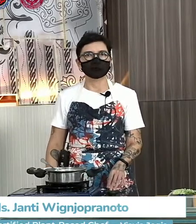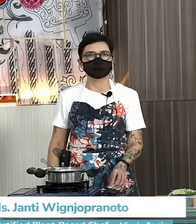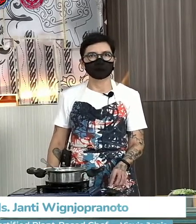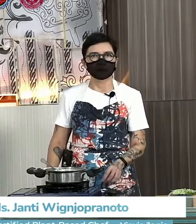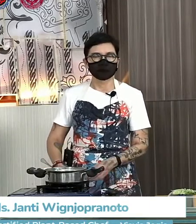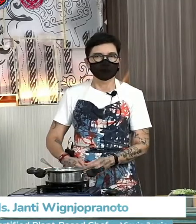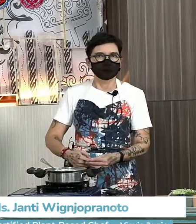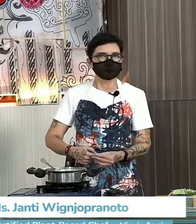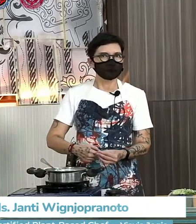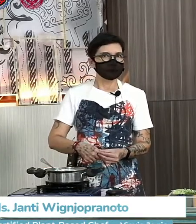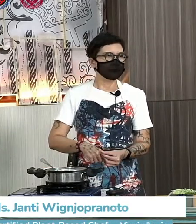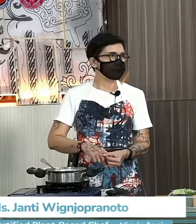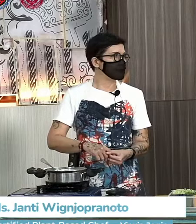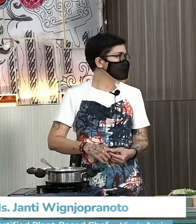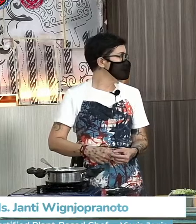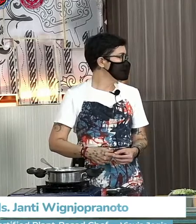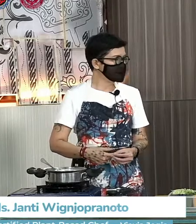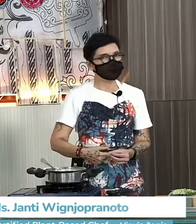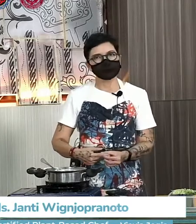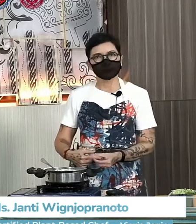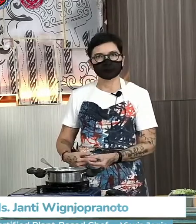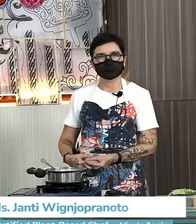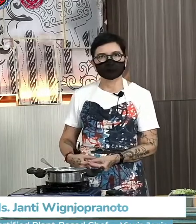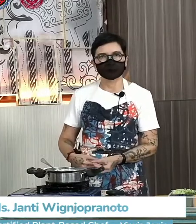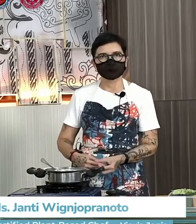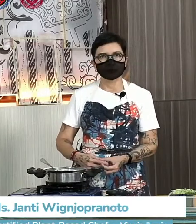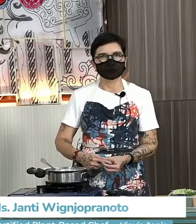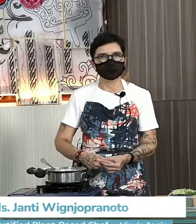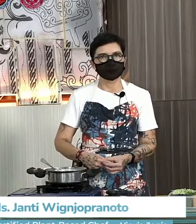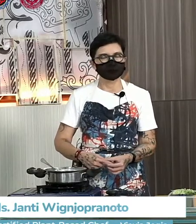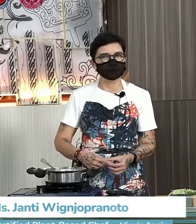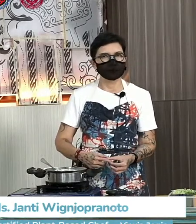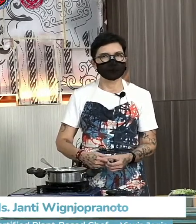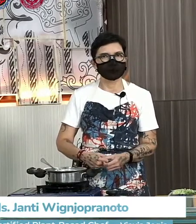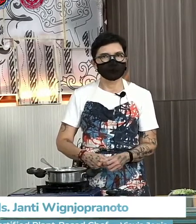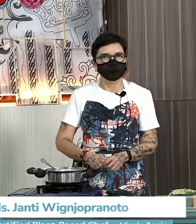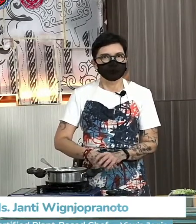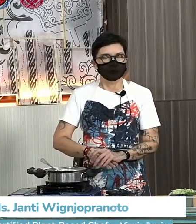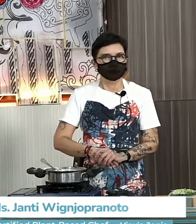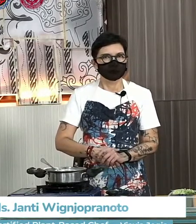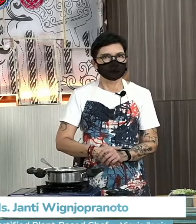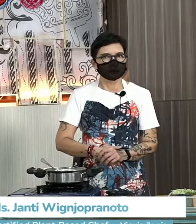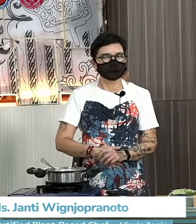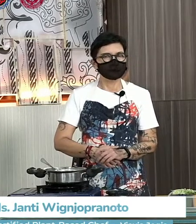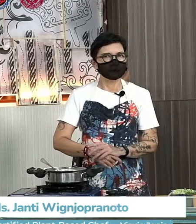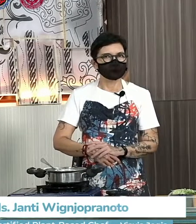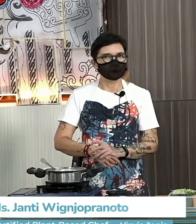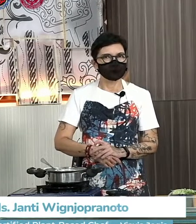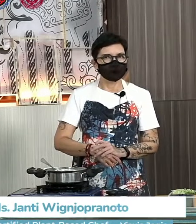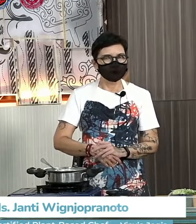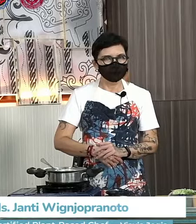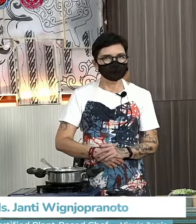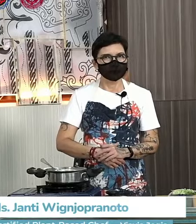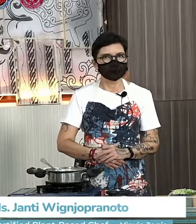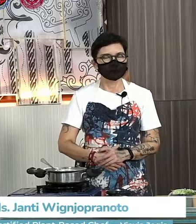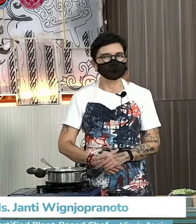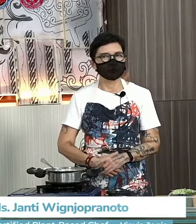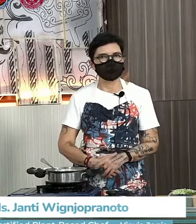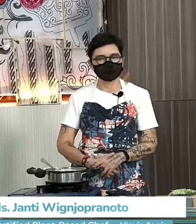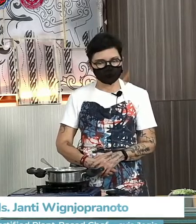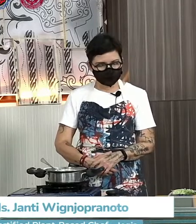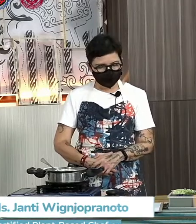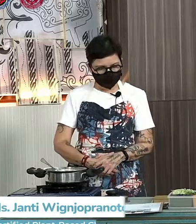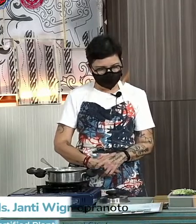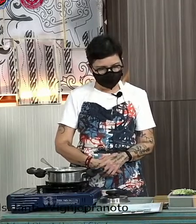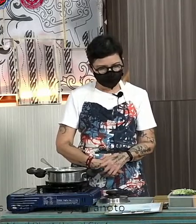think we will continue with our healthy, simple cooking. And